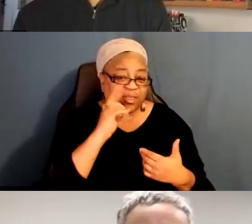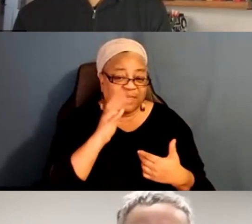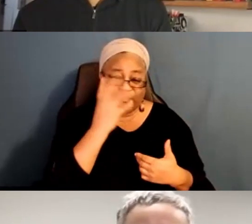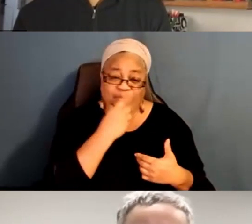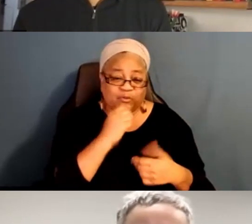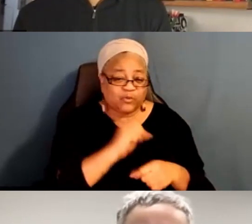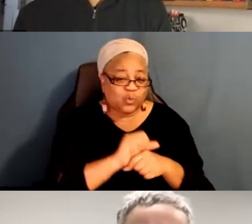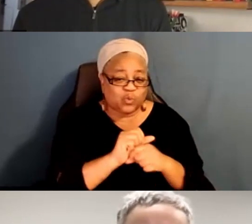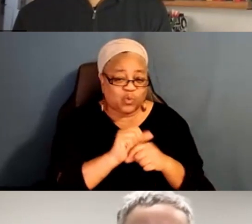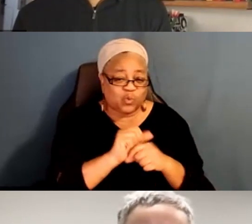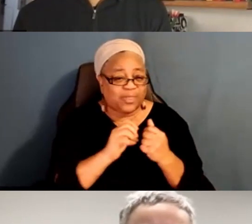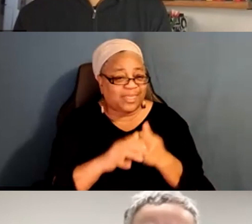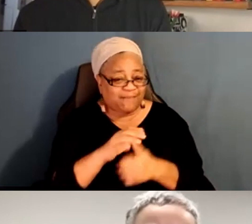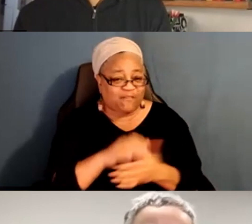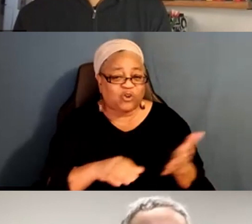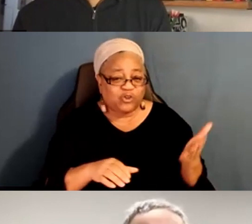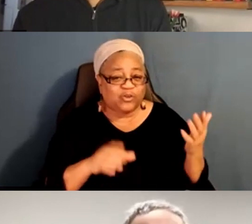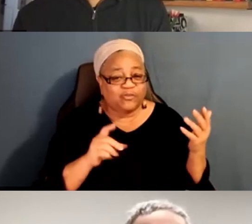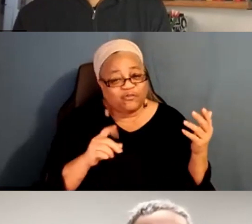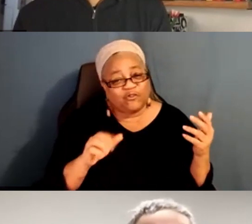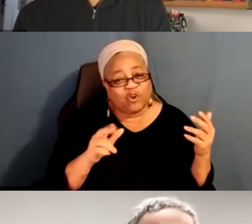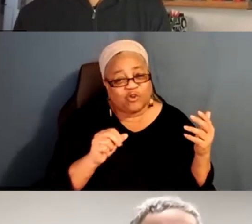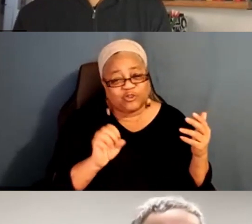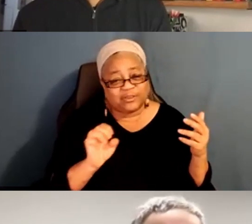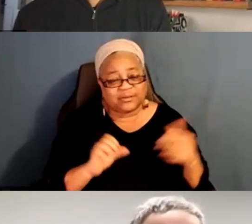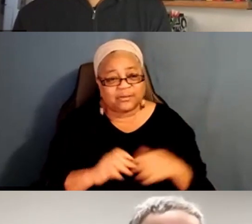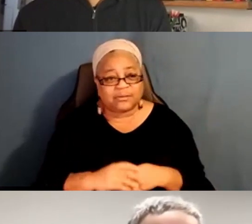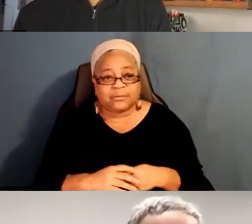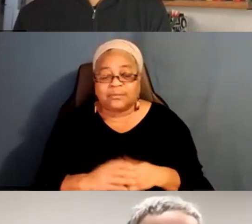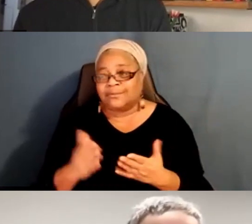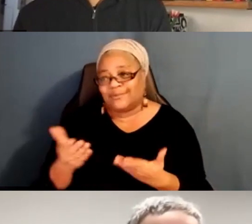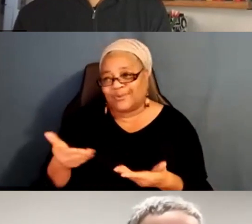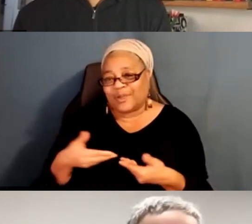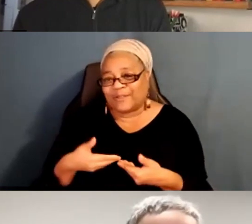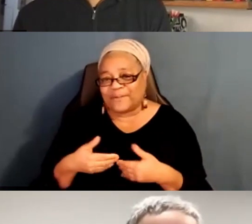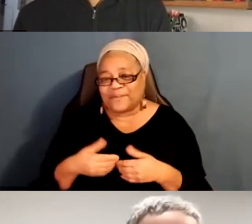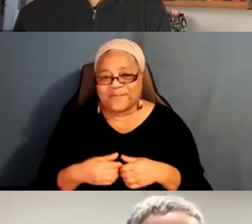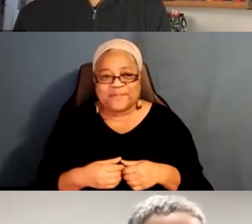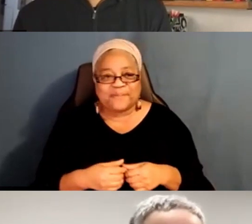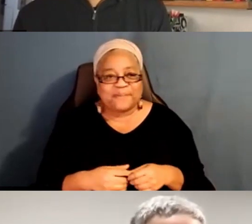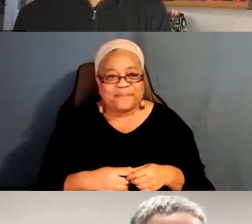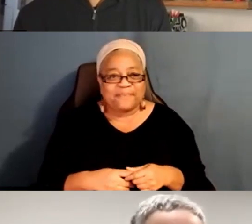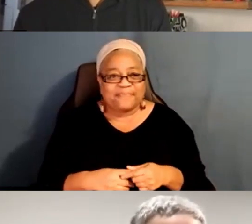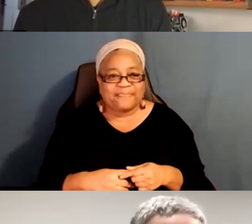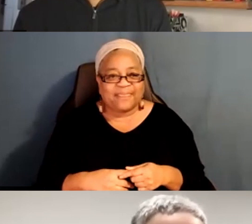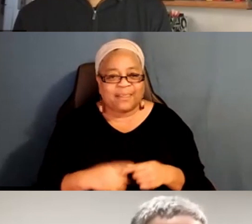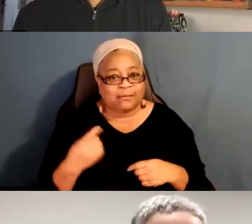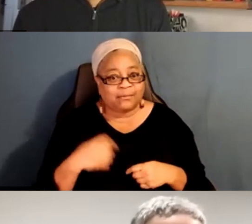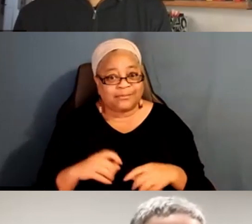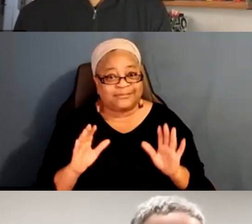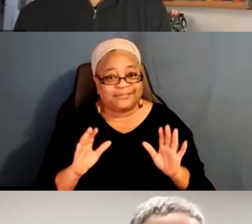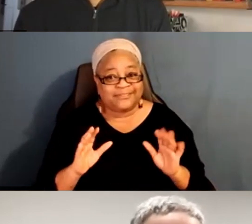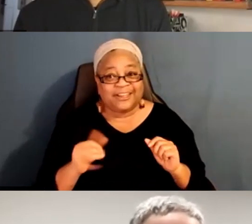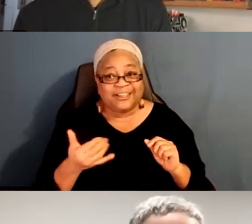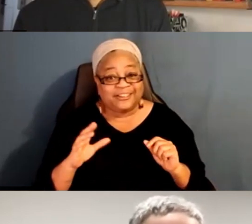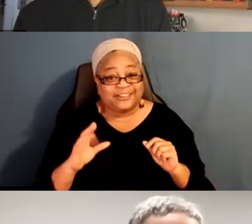verse. Oh, you're welcome. You're welcome. I see Mabel and Jack joining us in conversation. Hey.